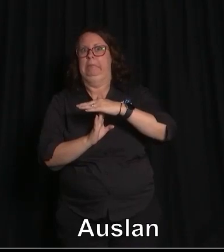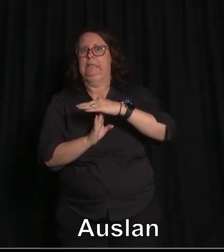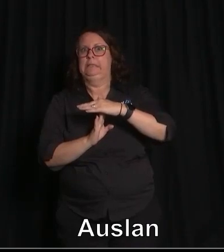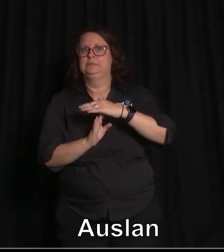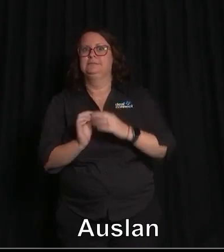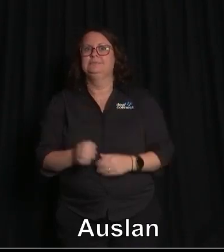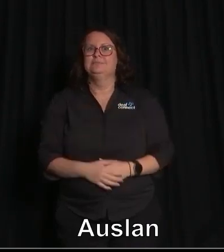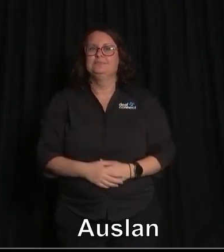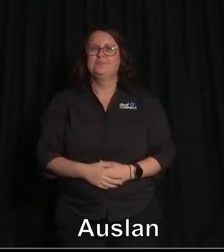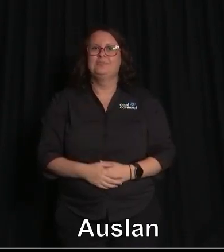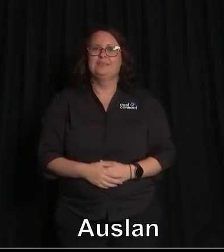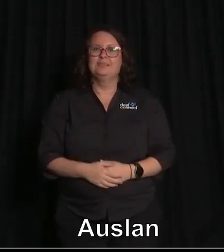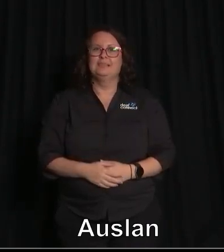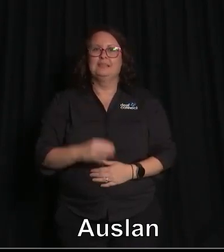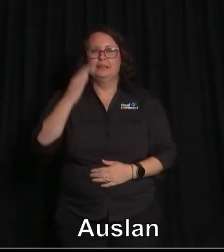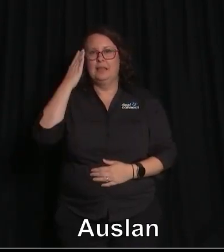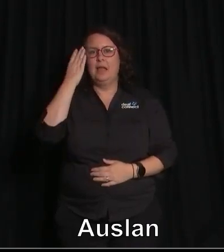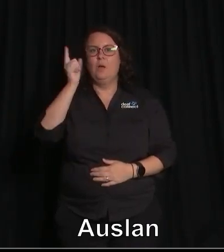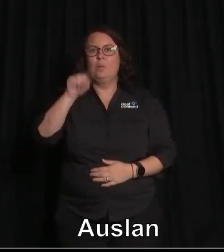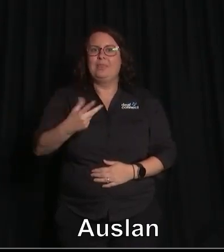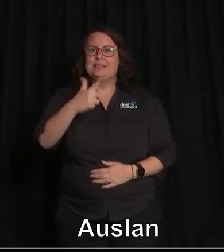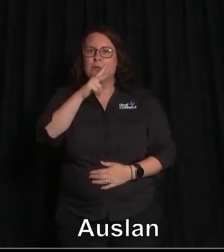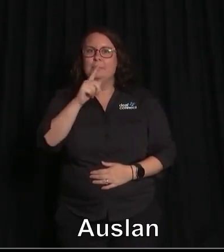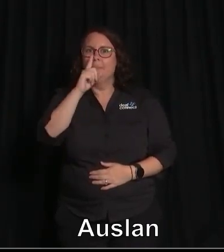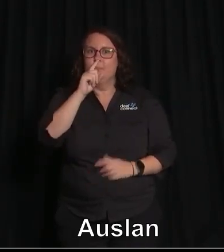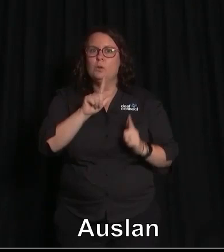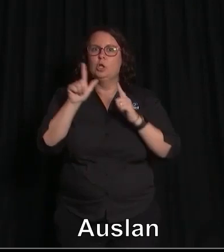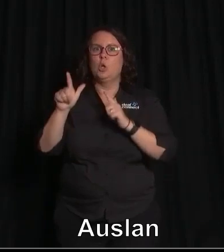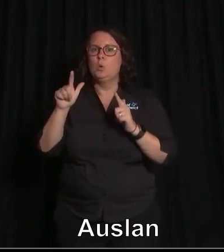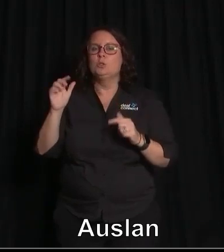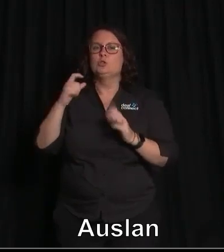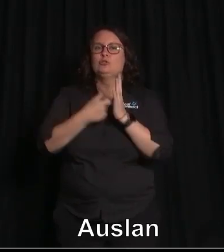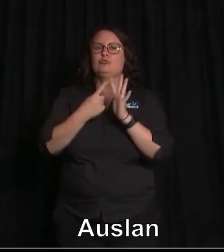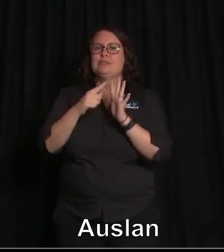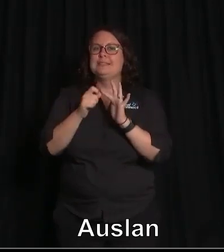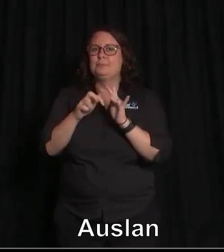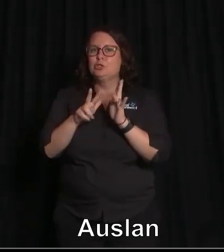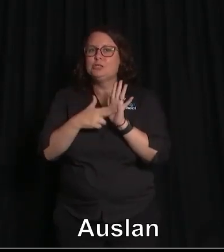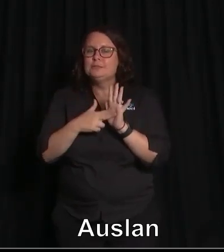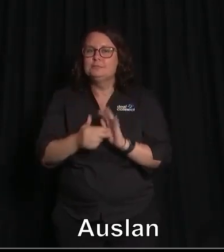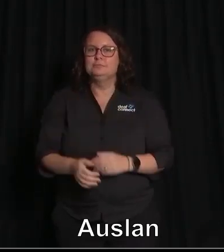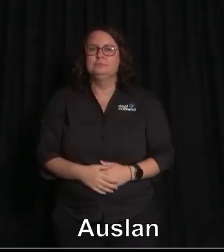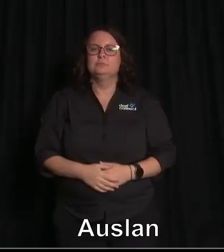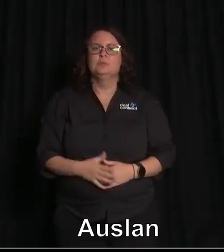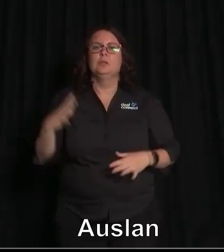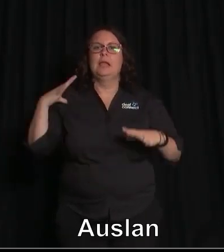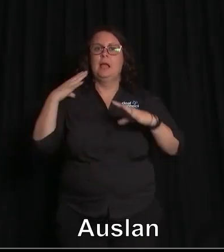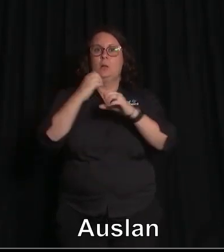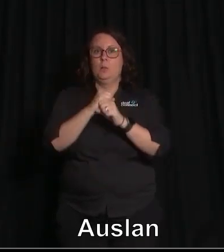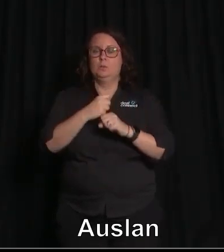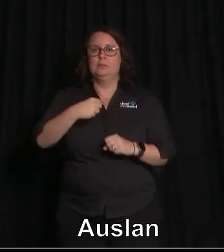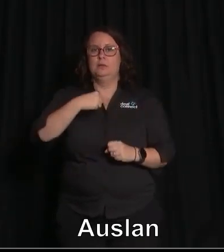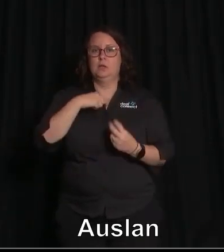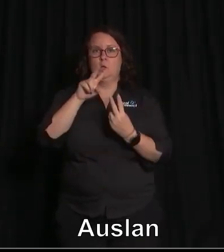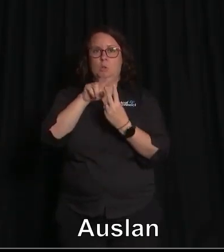and there are 1,800 people that want to go to the reception. So in closing, I go to my